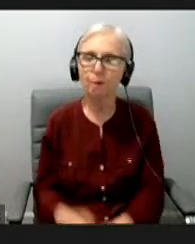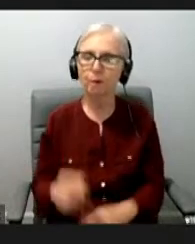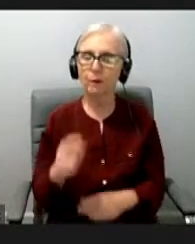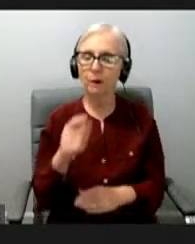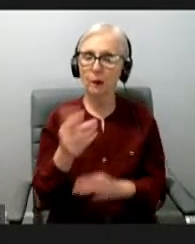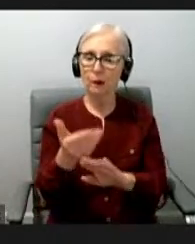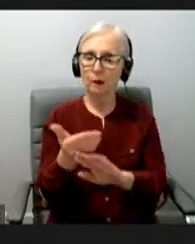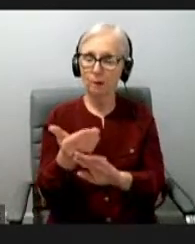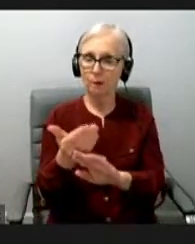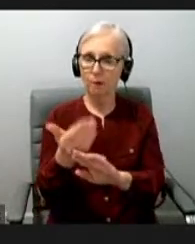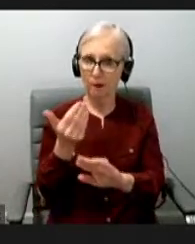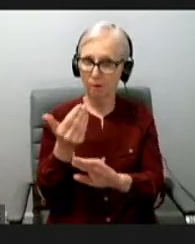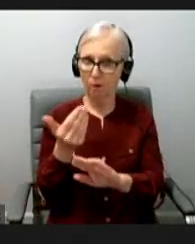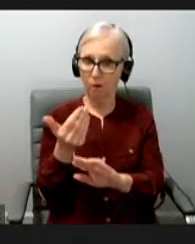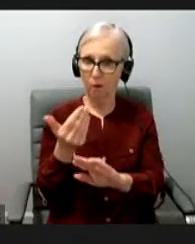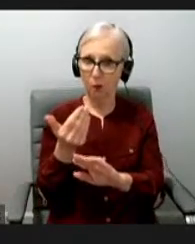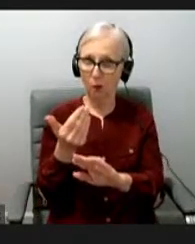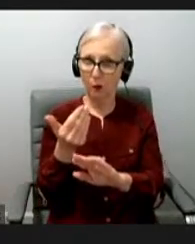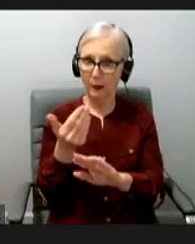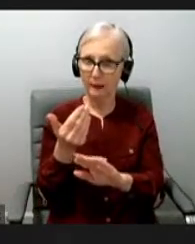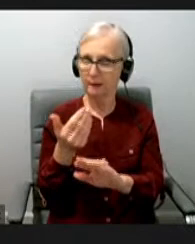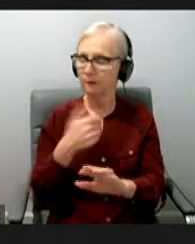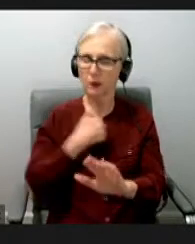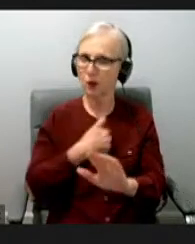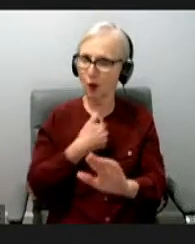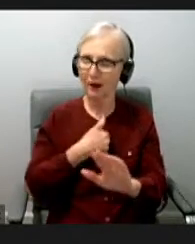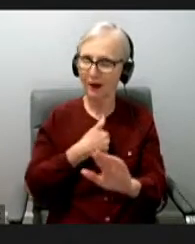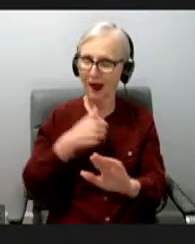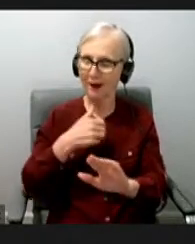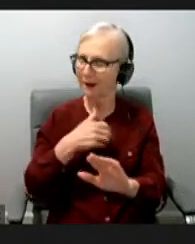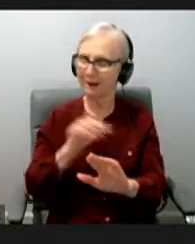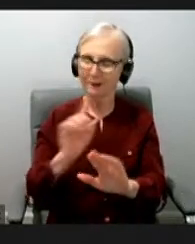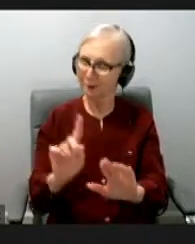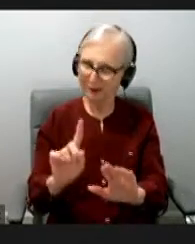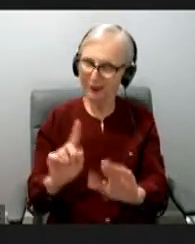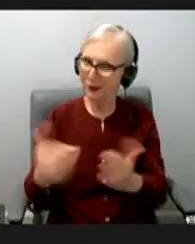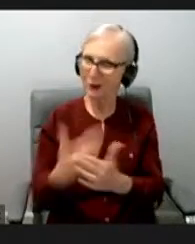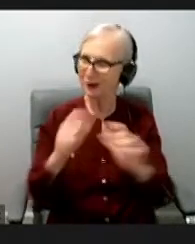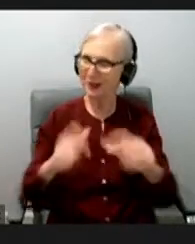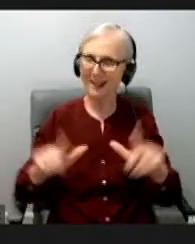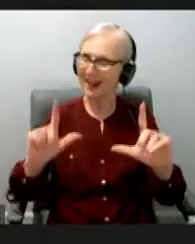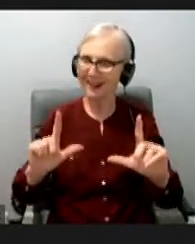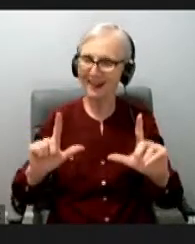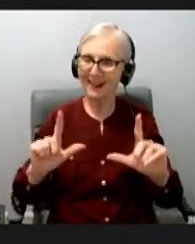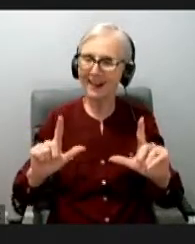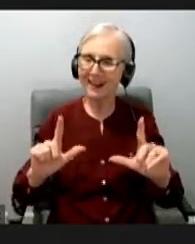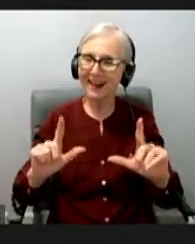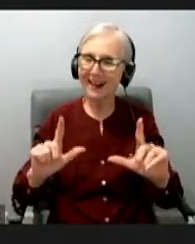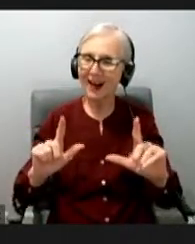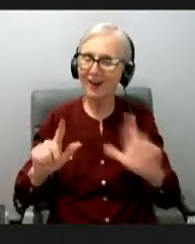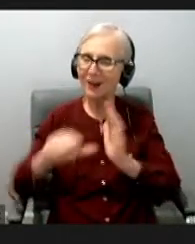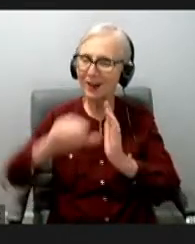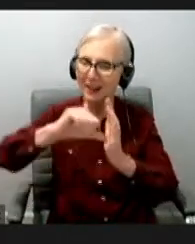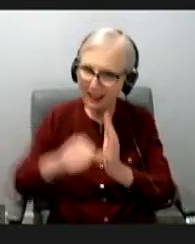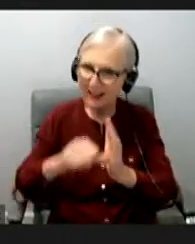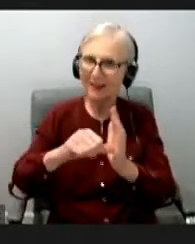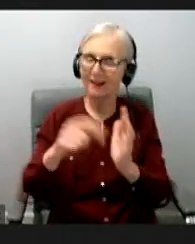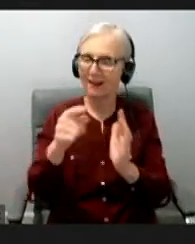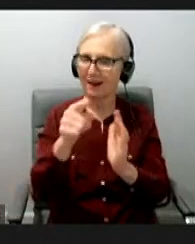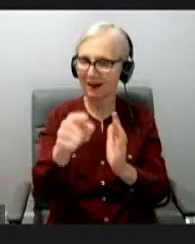Before we get to that overview slide, sorry, I was out of order here. I want to really just reiterate that